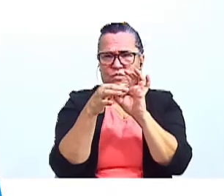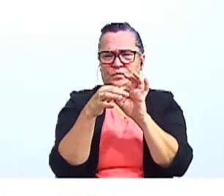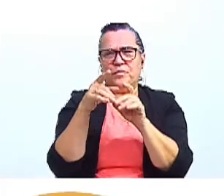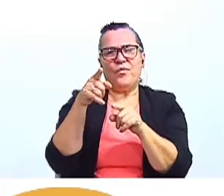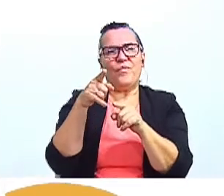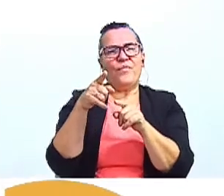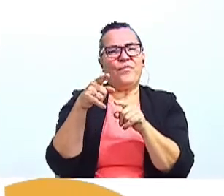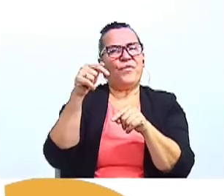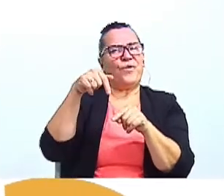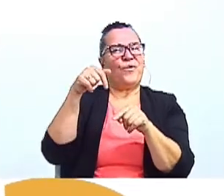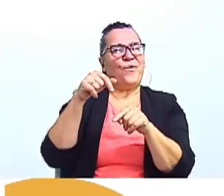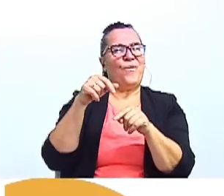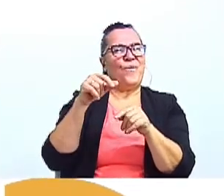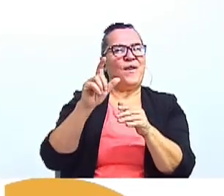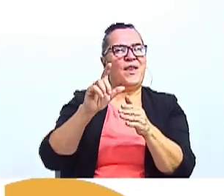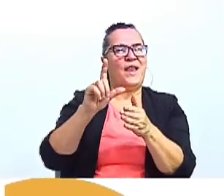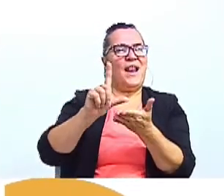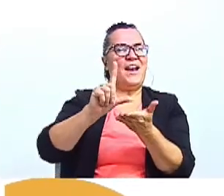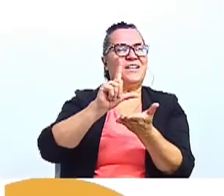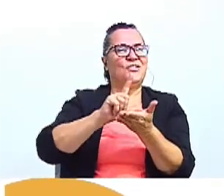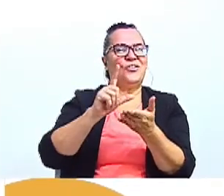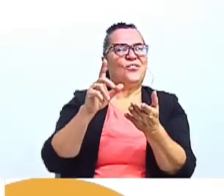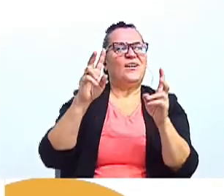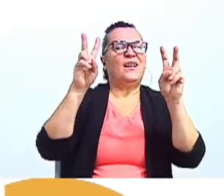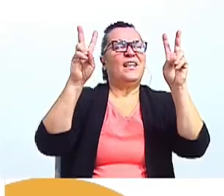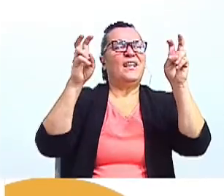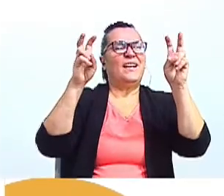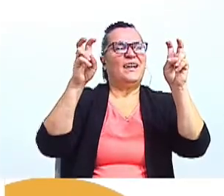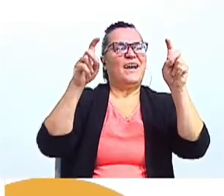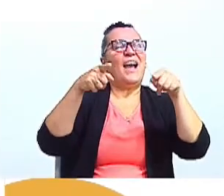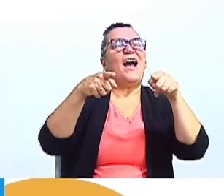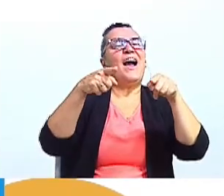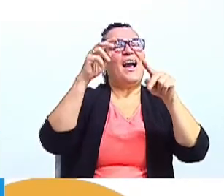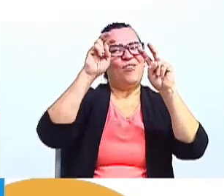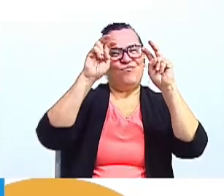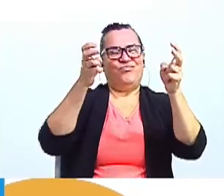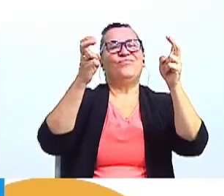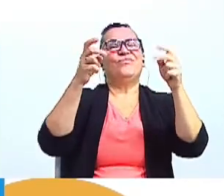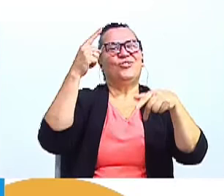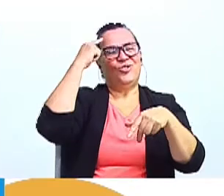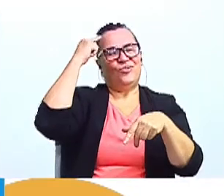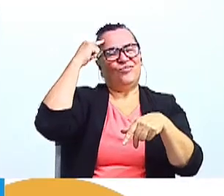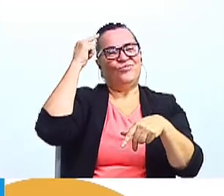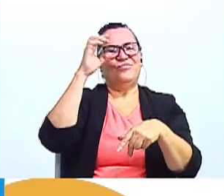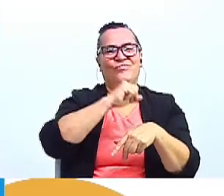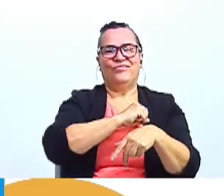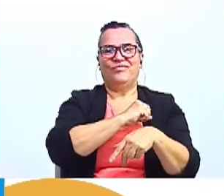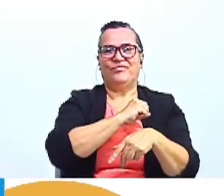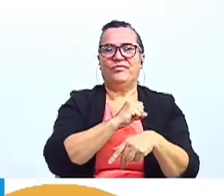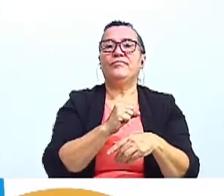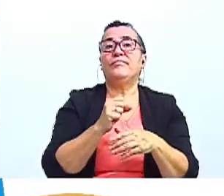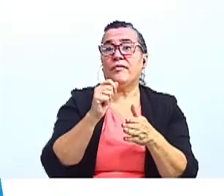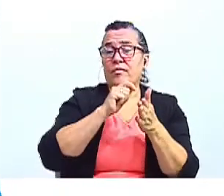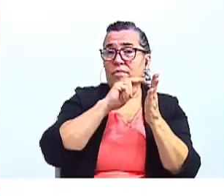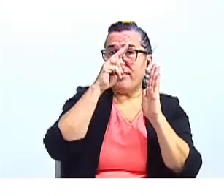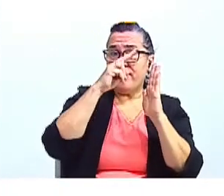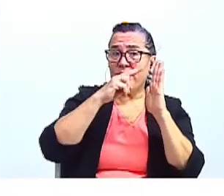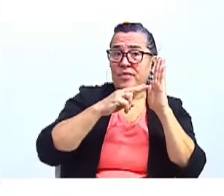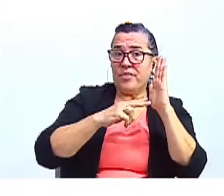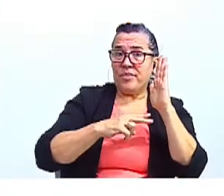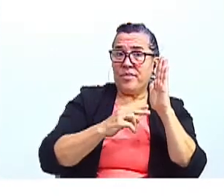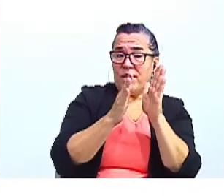class is going to be about. Yes, I know you can guess this, right? So, we're going to read